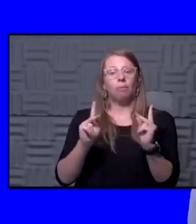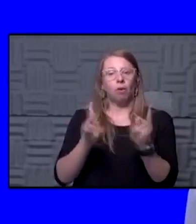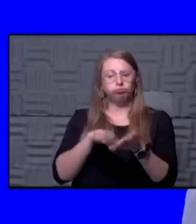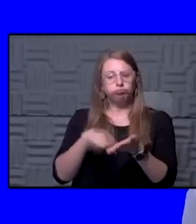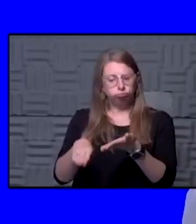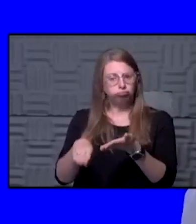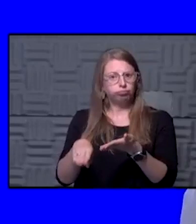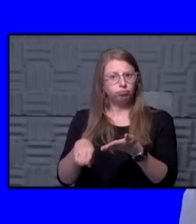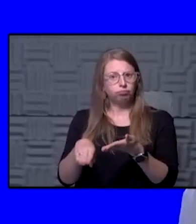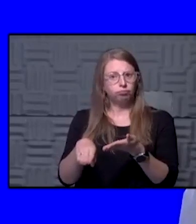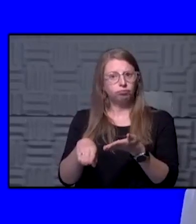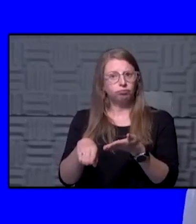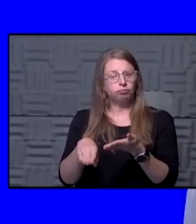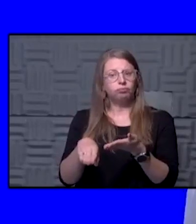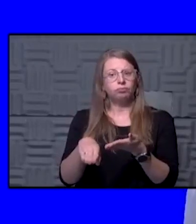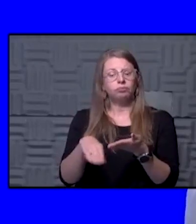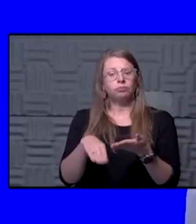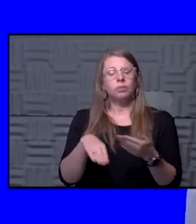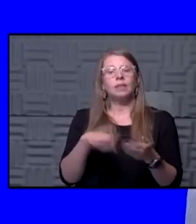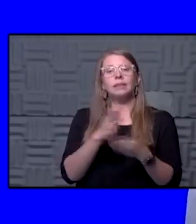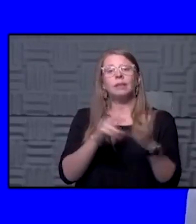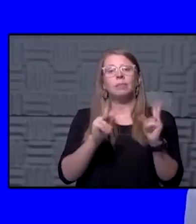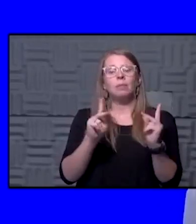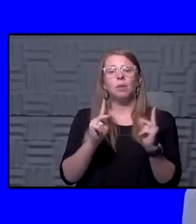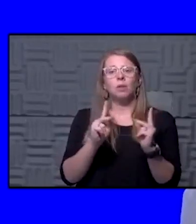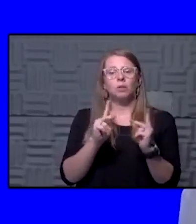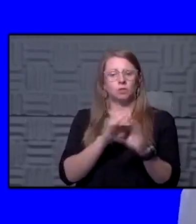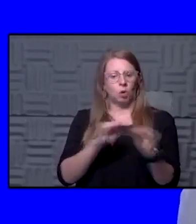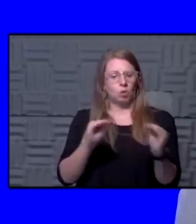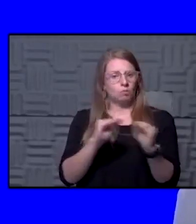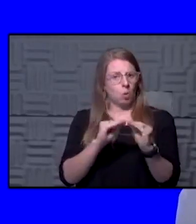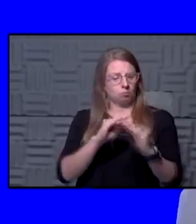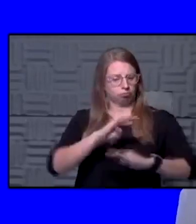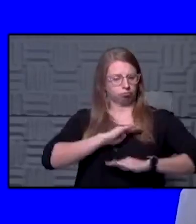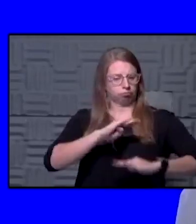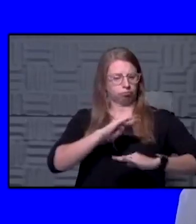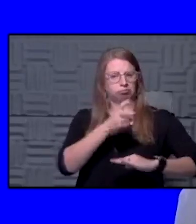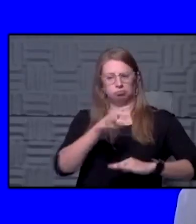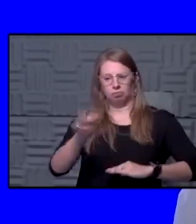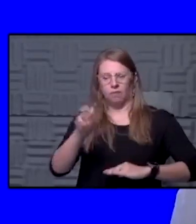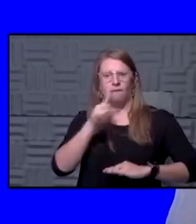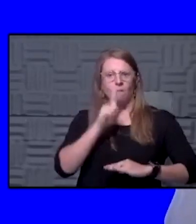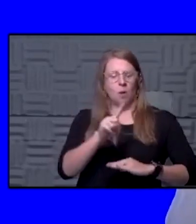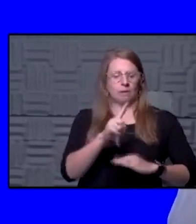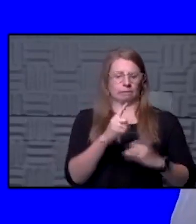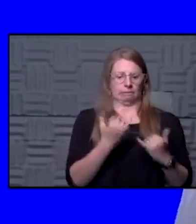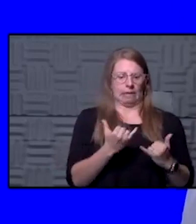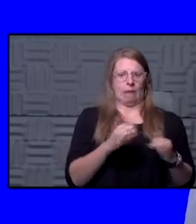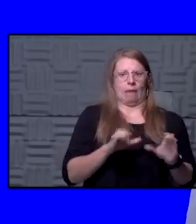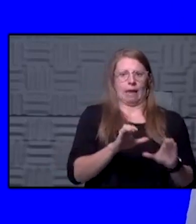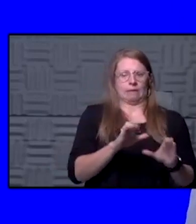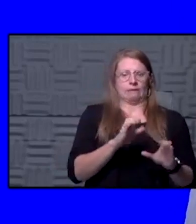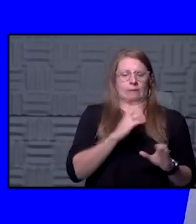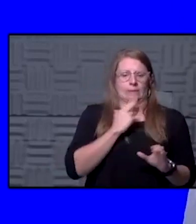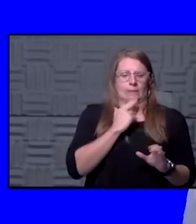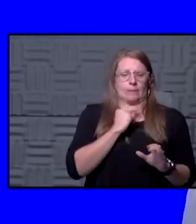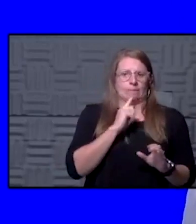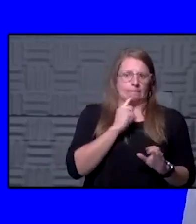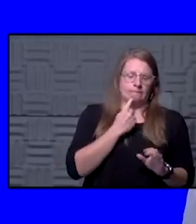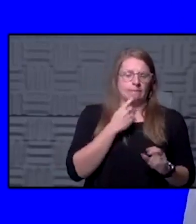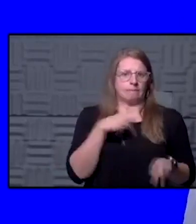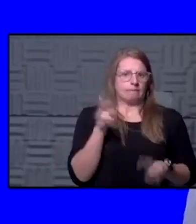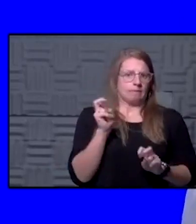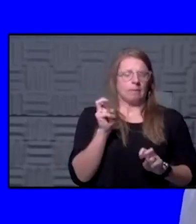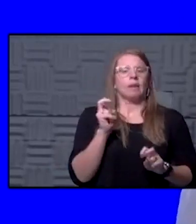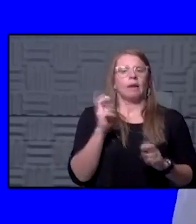have discharged. We've had people who no longer meet the criteria for active acute infection, but more in the recovery stage. So